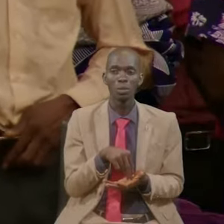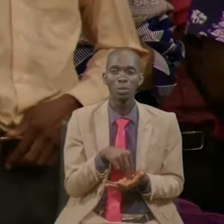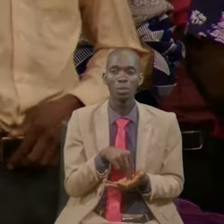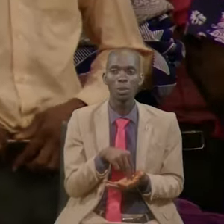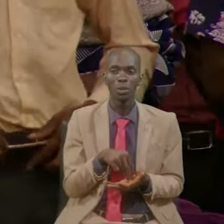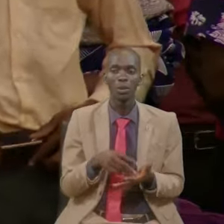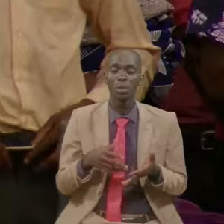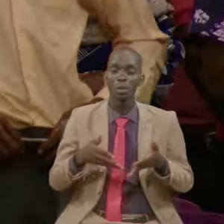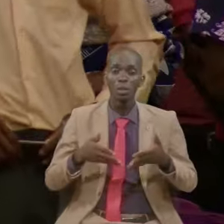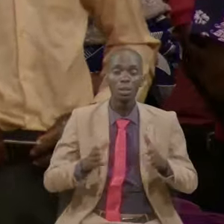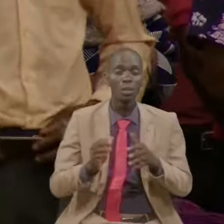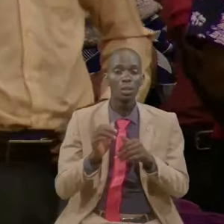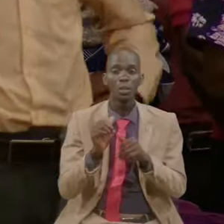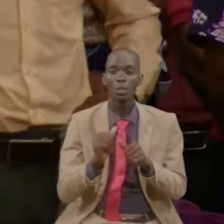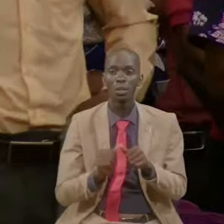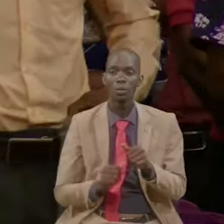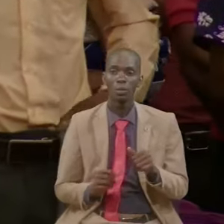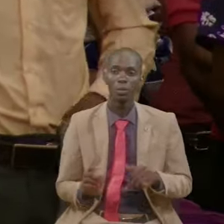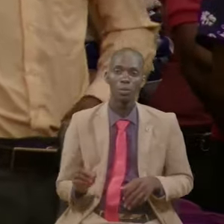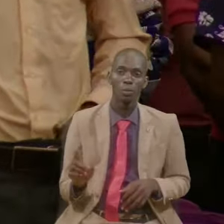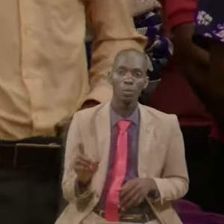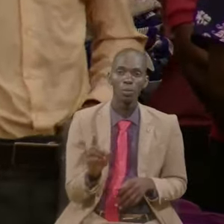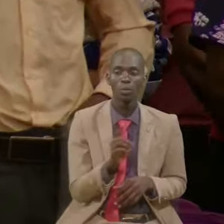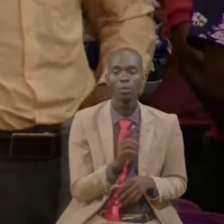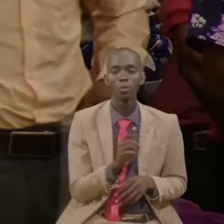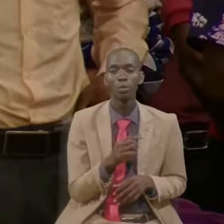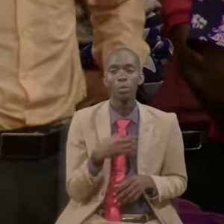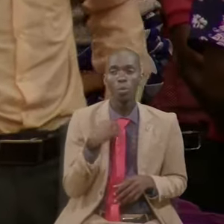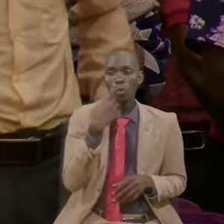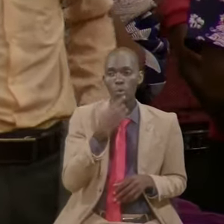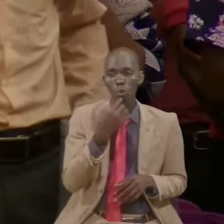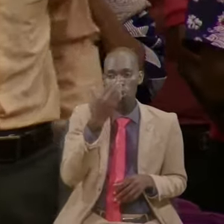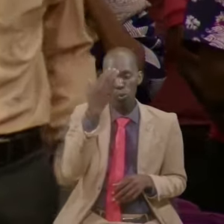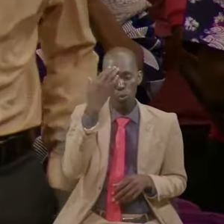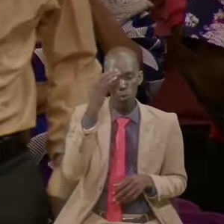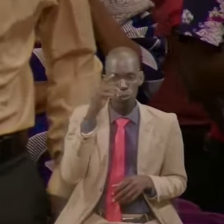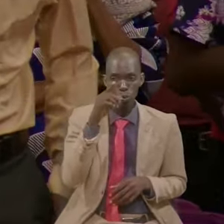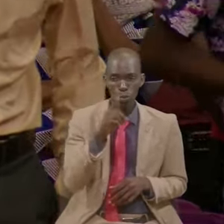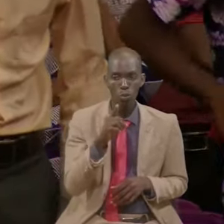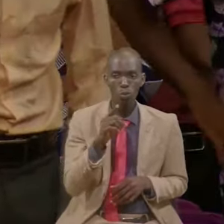Let everyone who knows you know